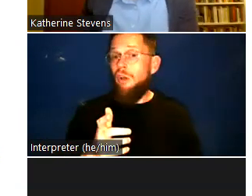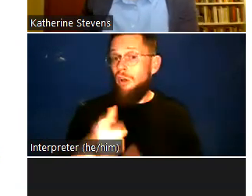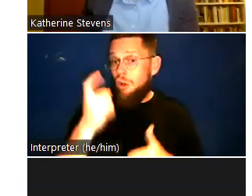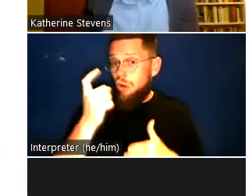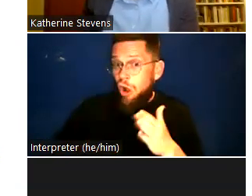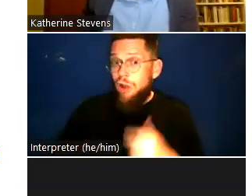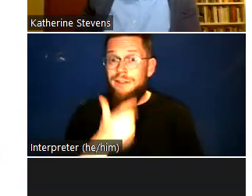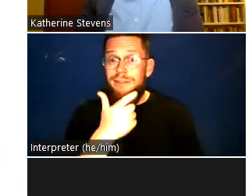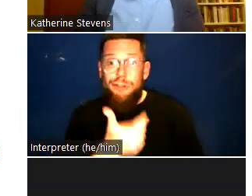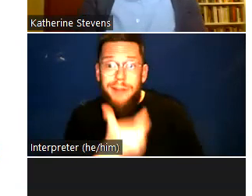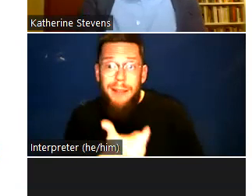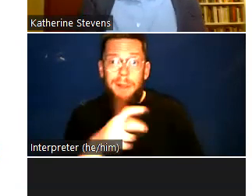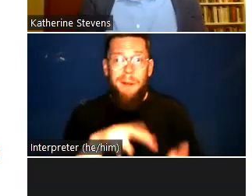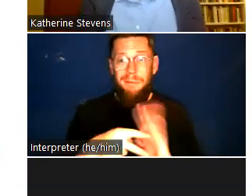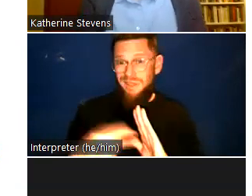or alcohol.